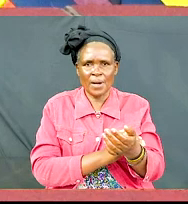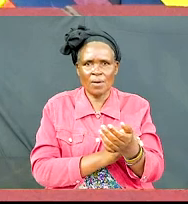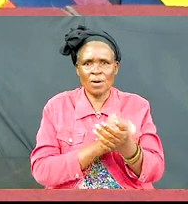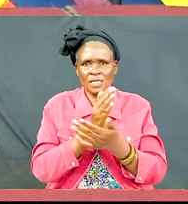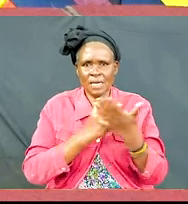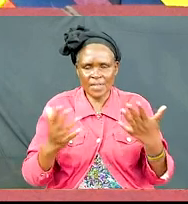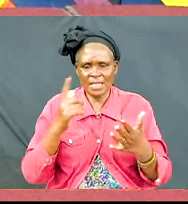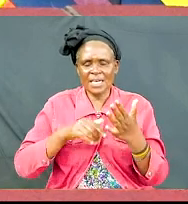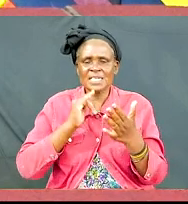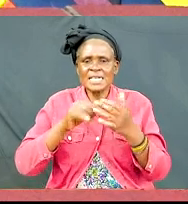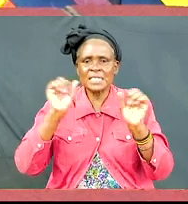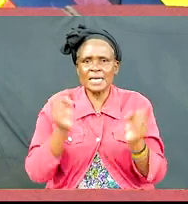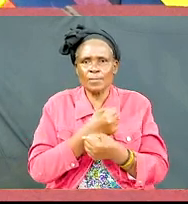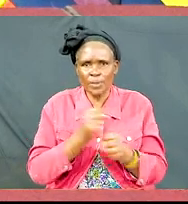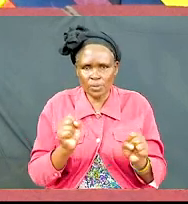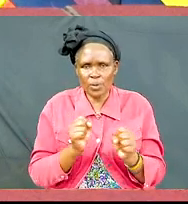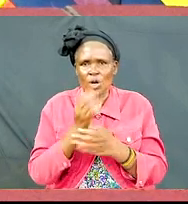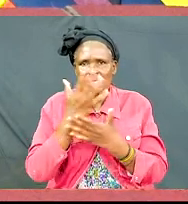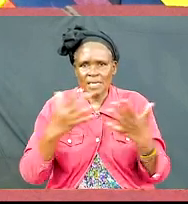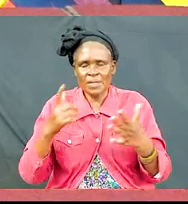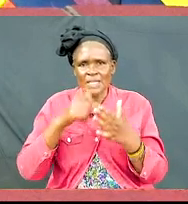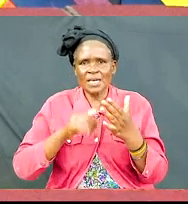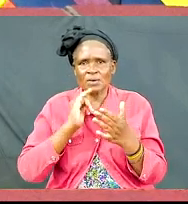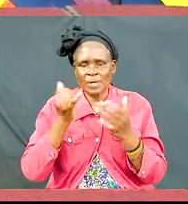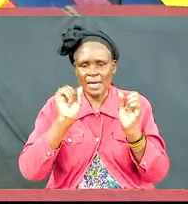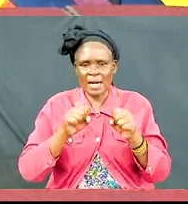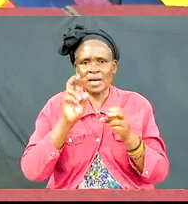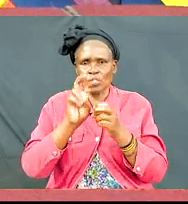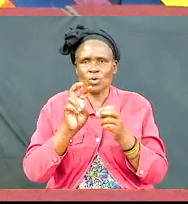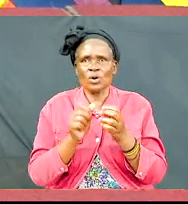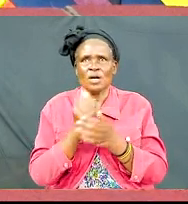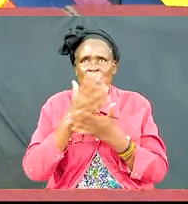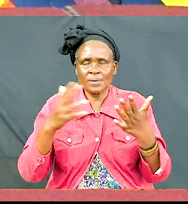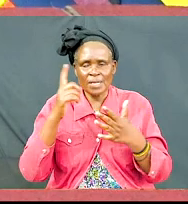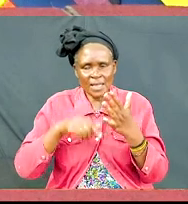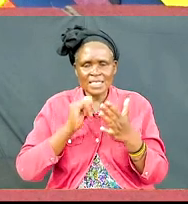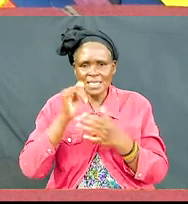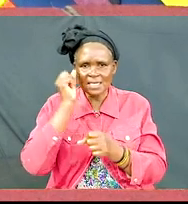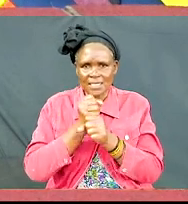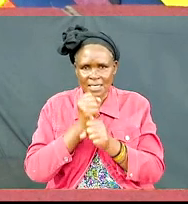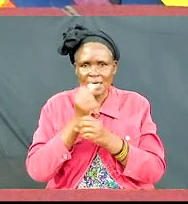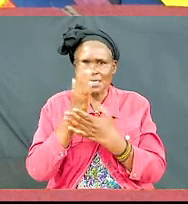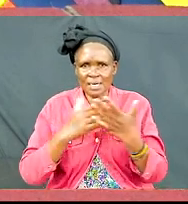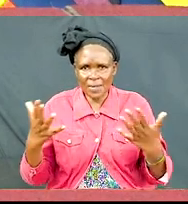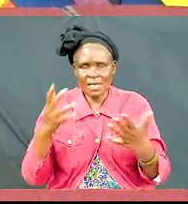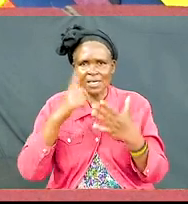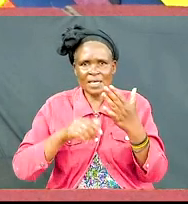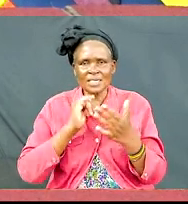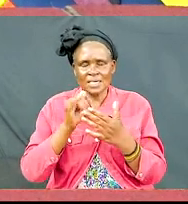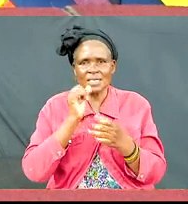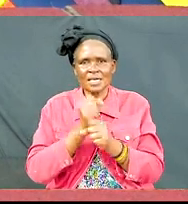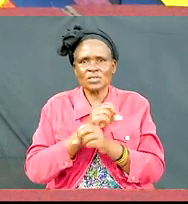is impossible, something that we can do, something that is done, something that is done without